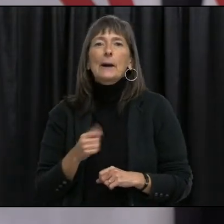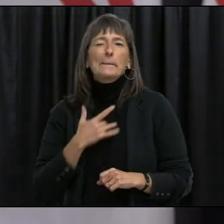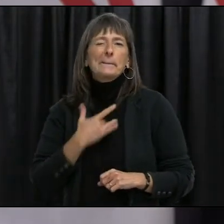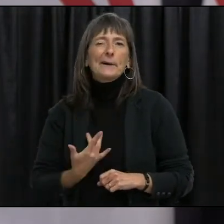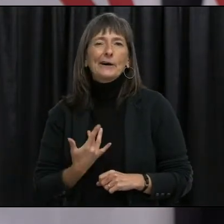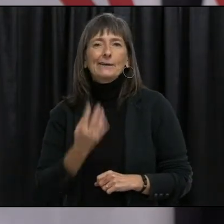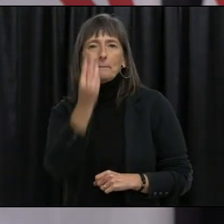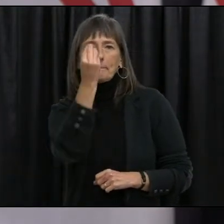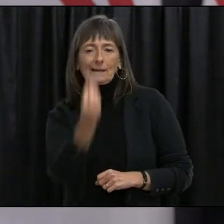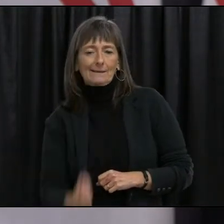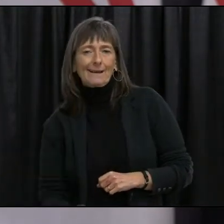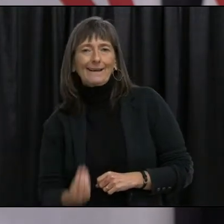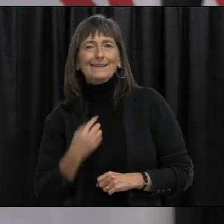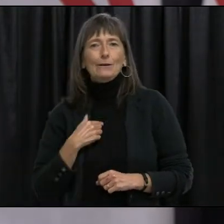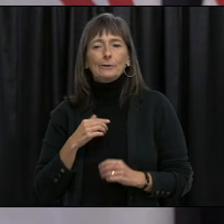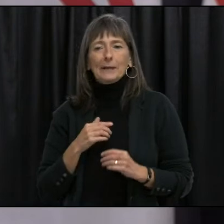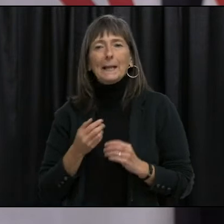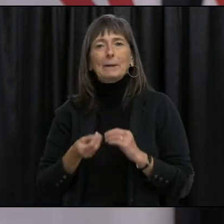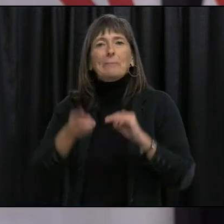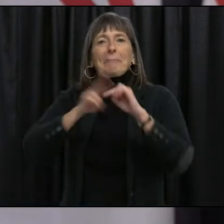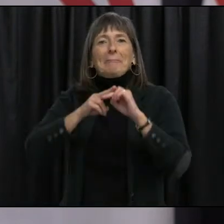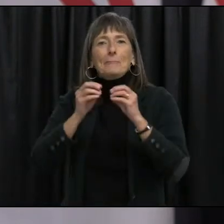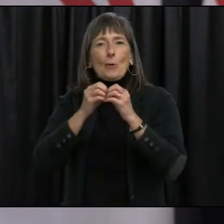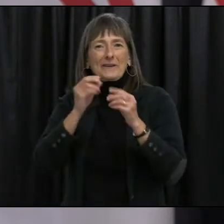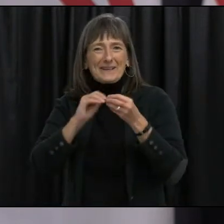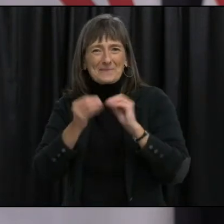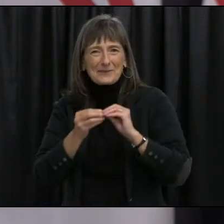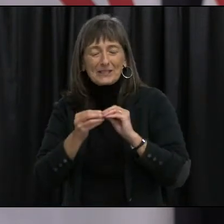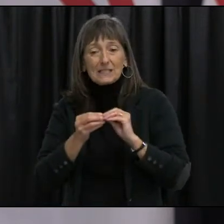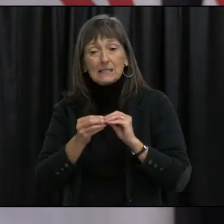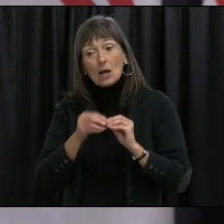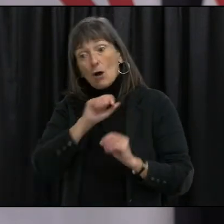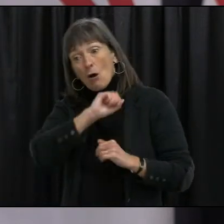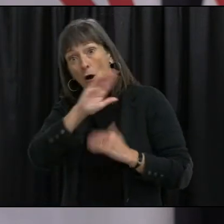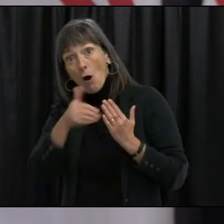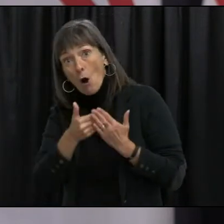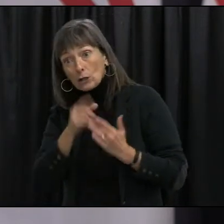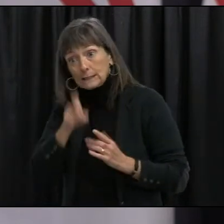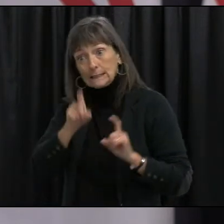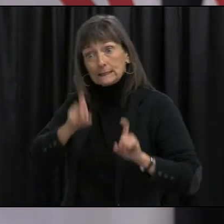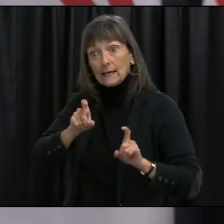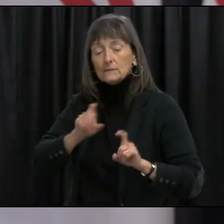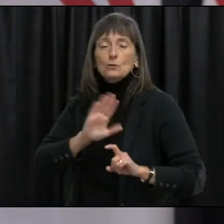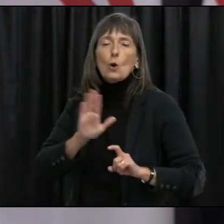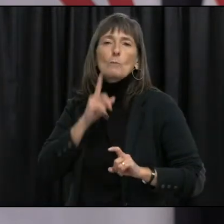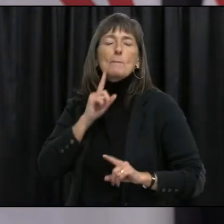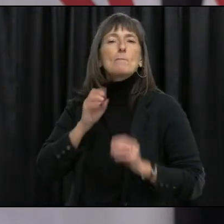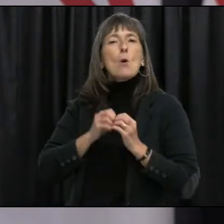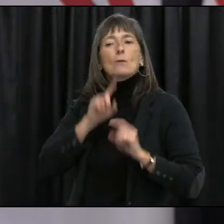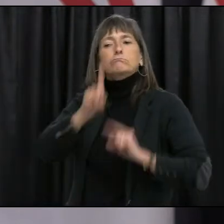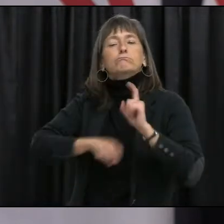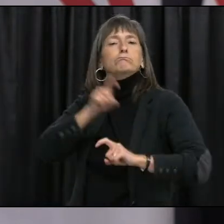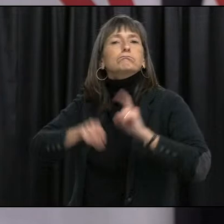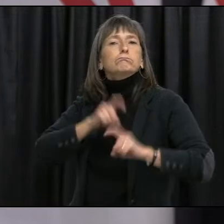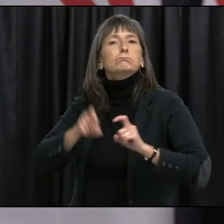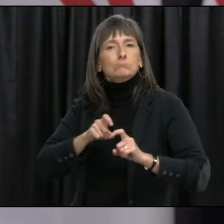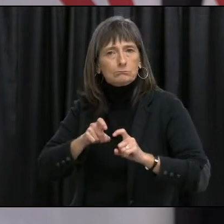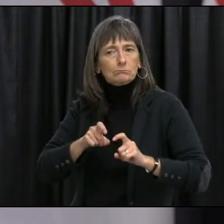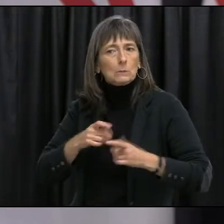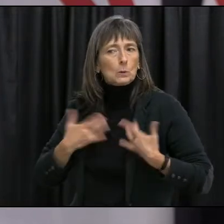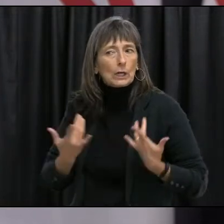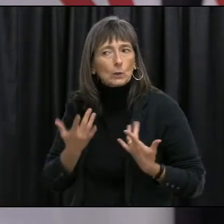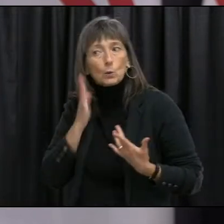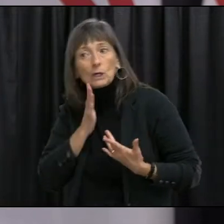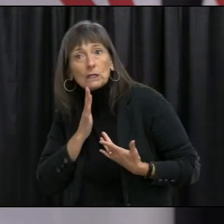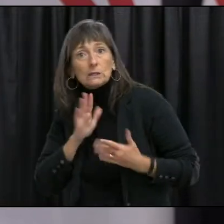calls. Not every call results in a recommendation for a test, but there has been an increase in the number of